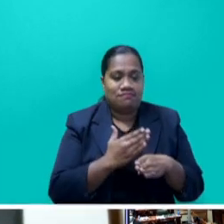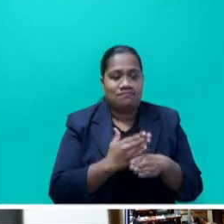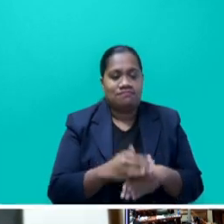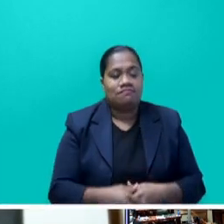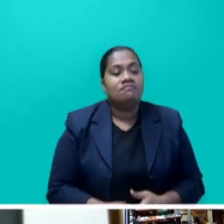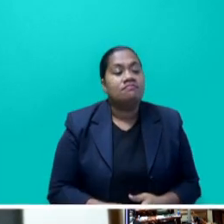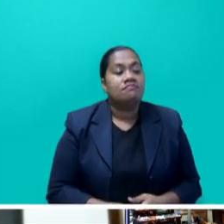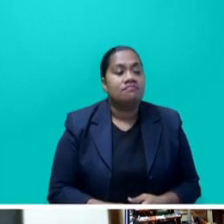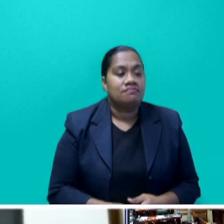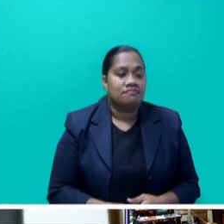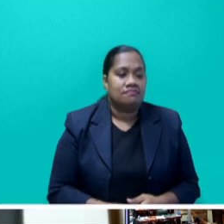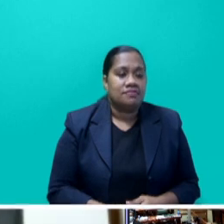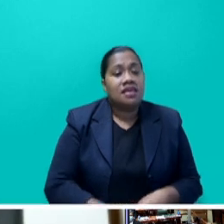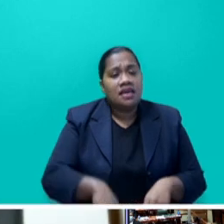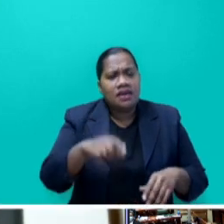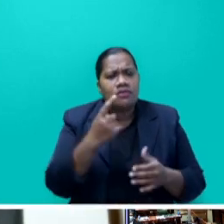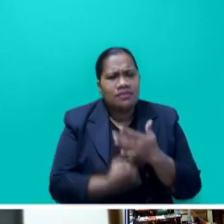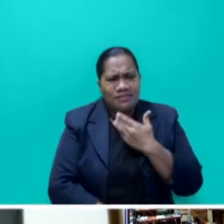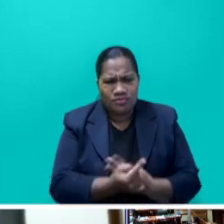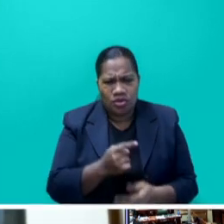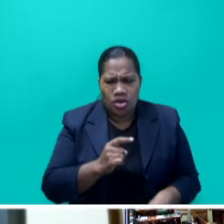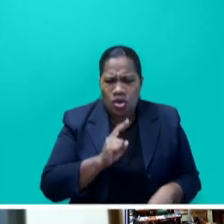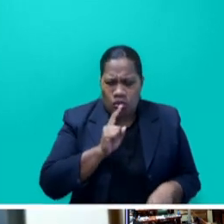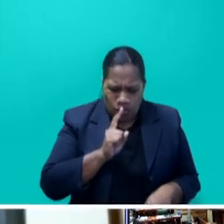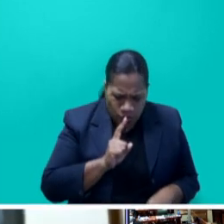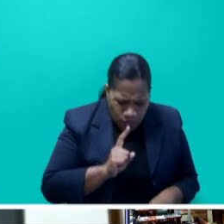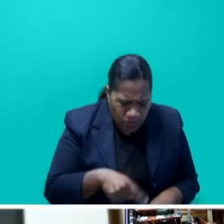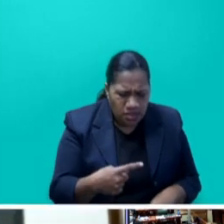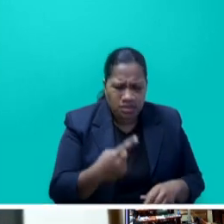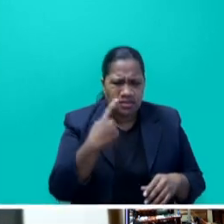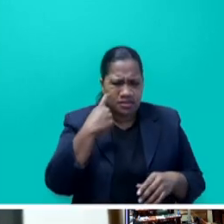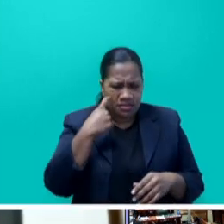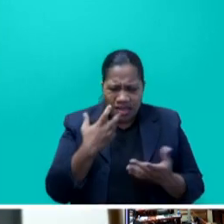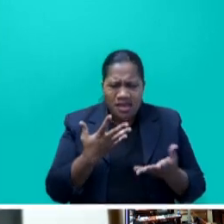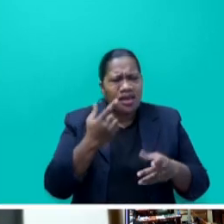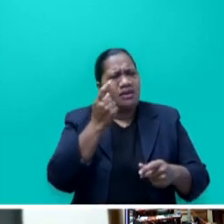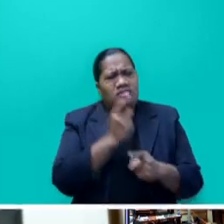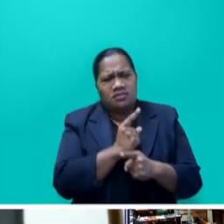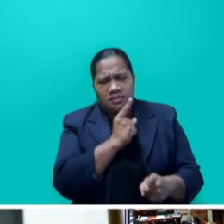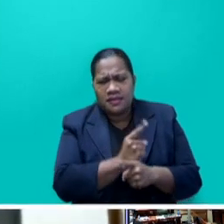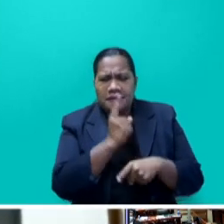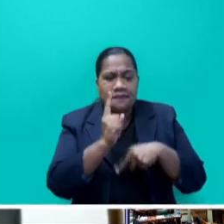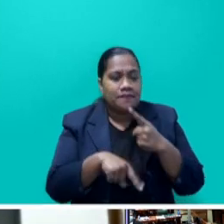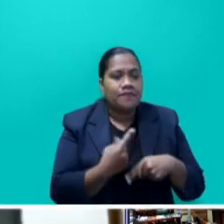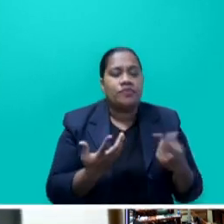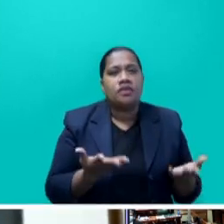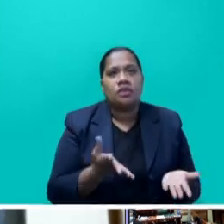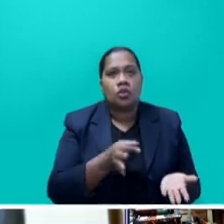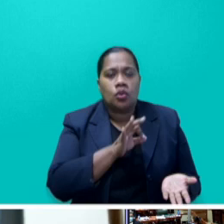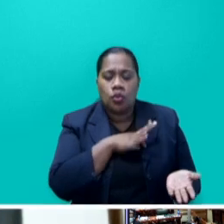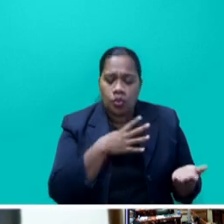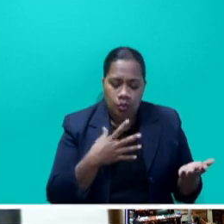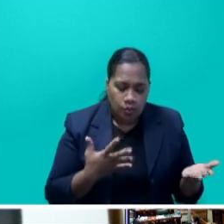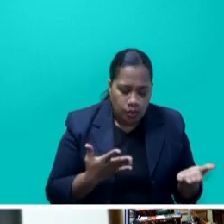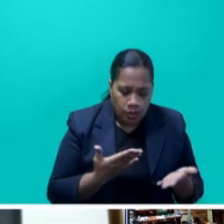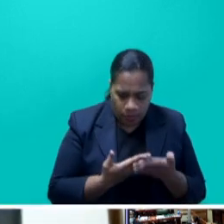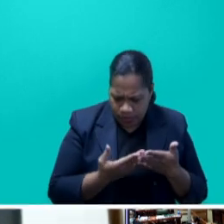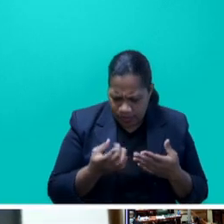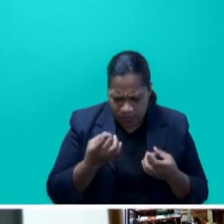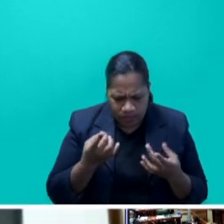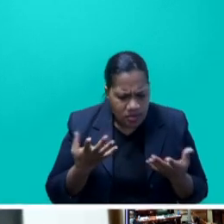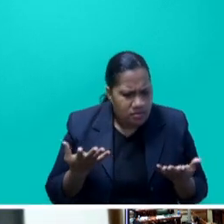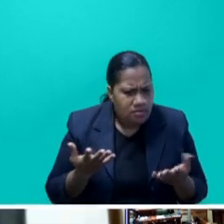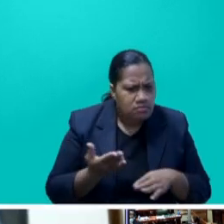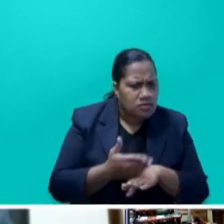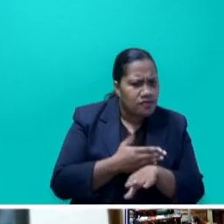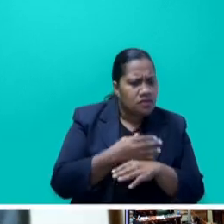he completely tries to continuously obfuscate. He talks about, oh, why are we only going to give information just before the